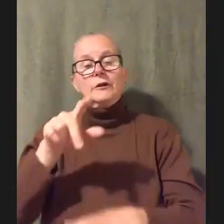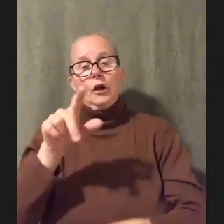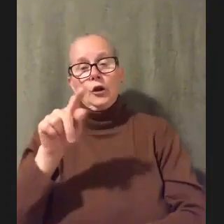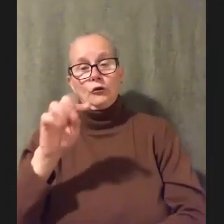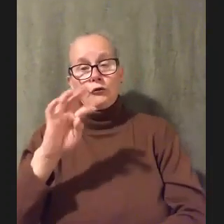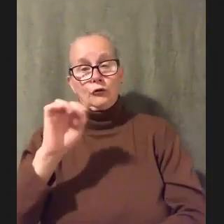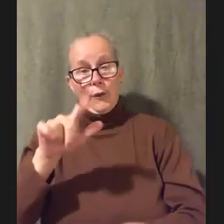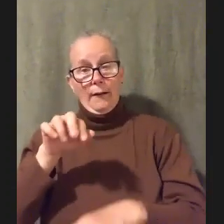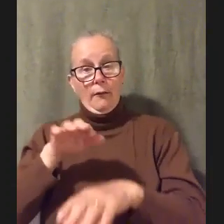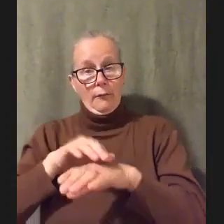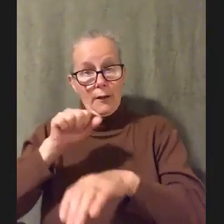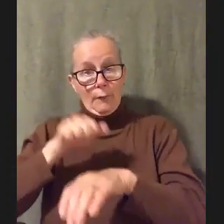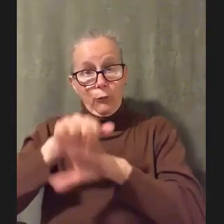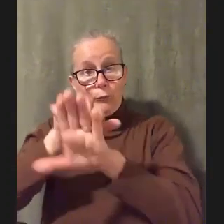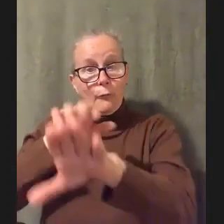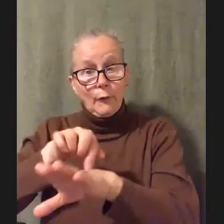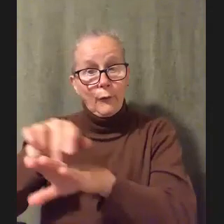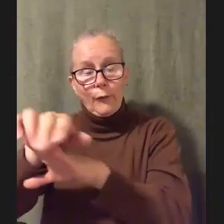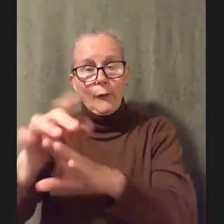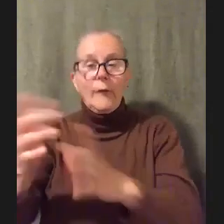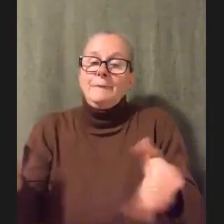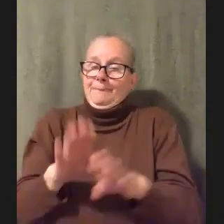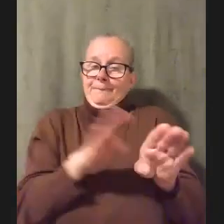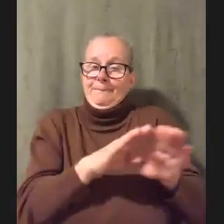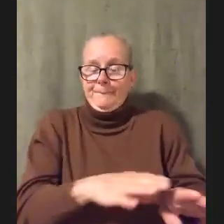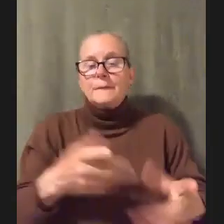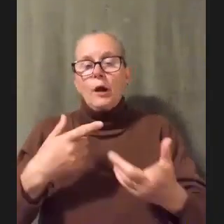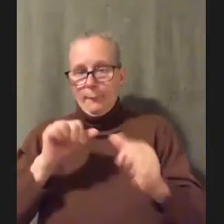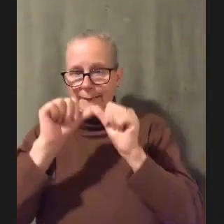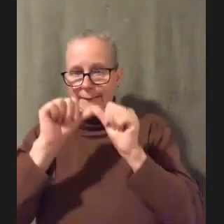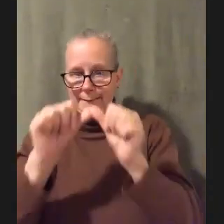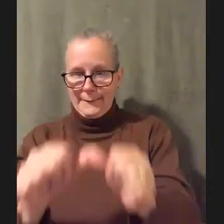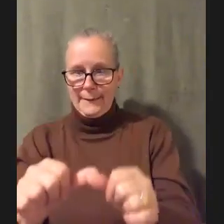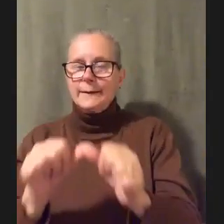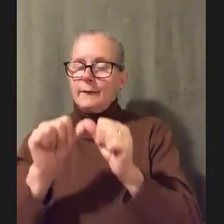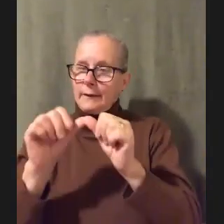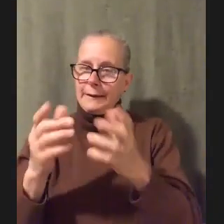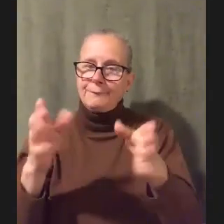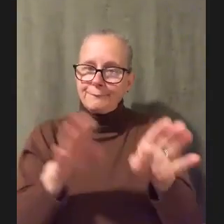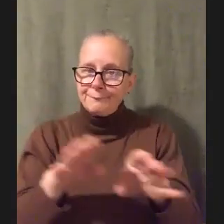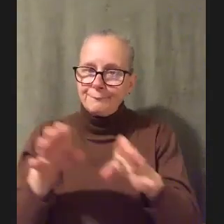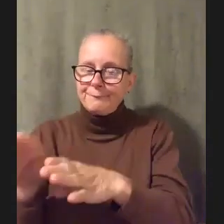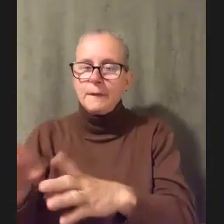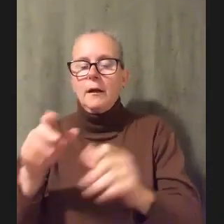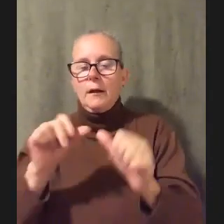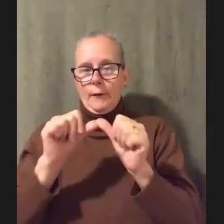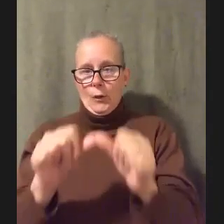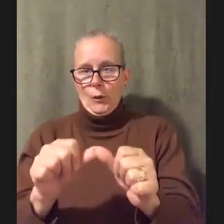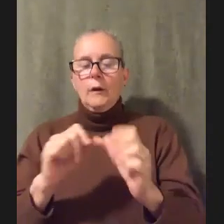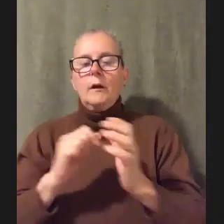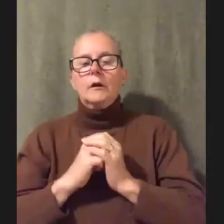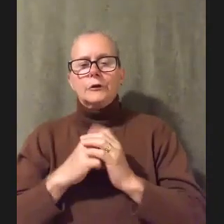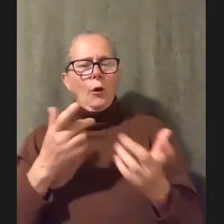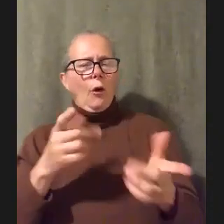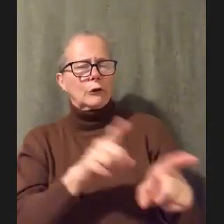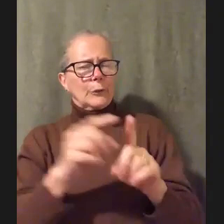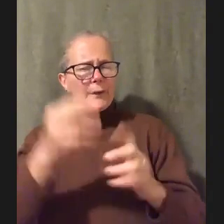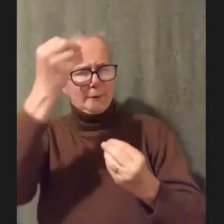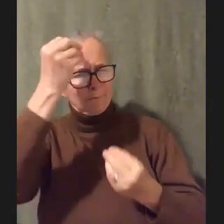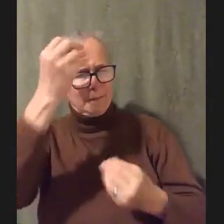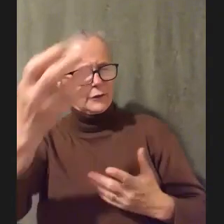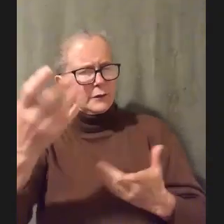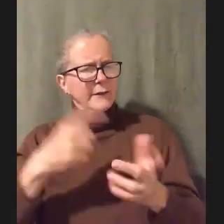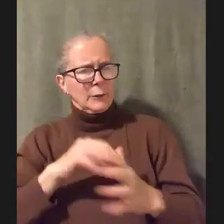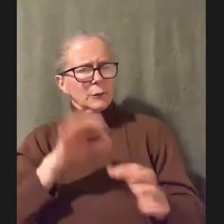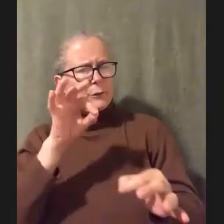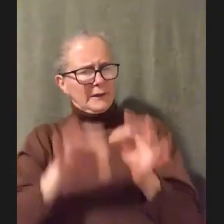March 22nd, and we've been keeping that consistent throughout. We also came up with some messaging that was, fairly